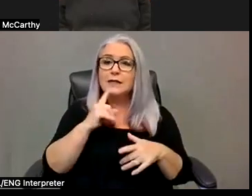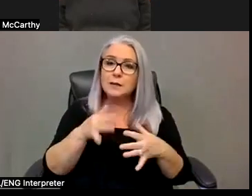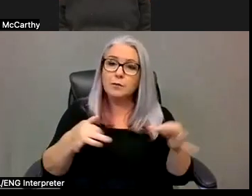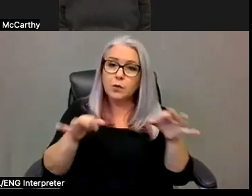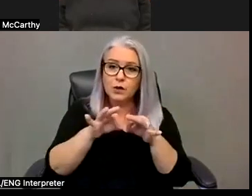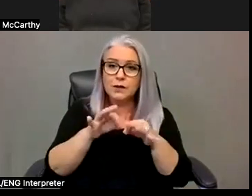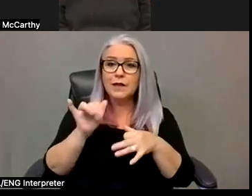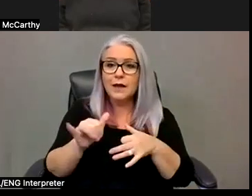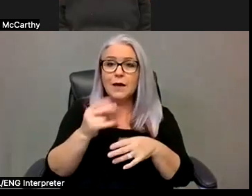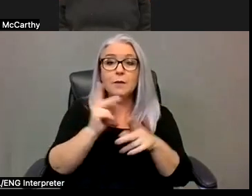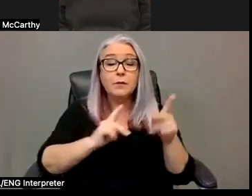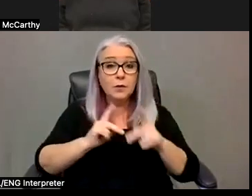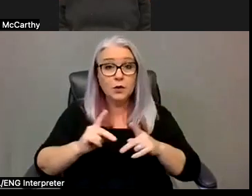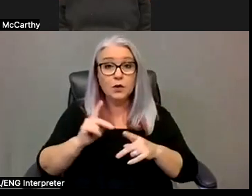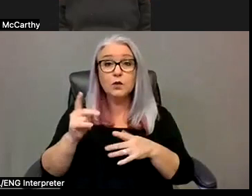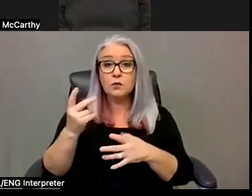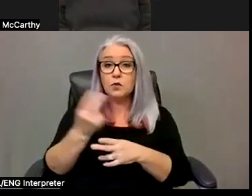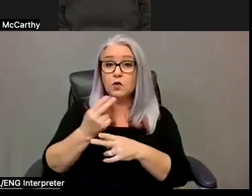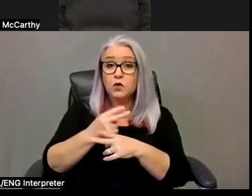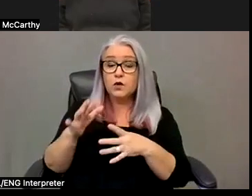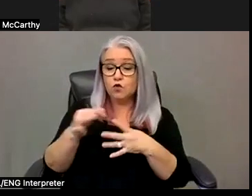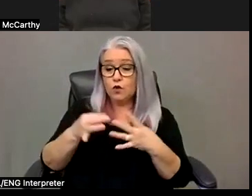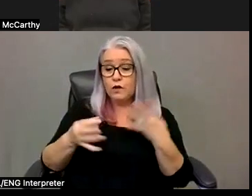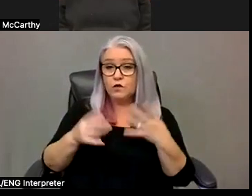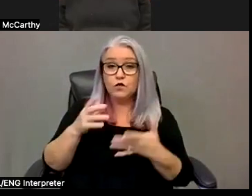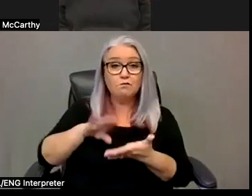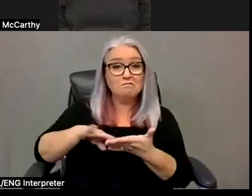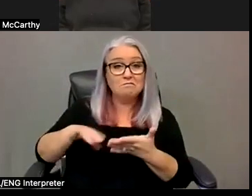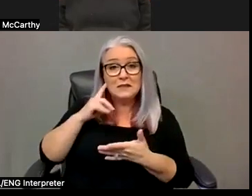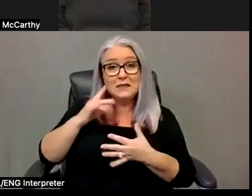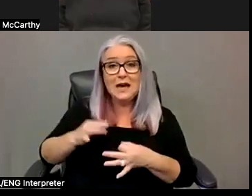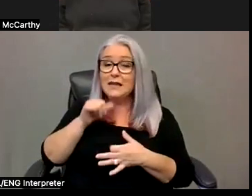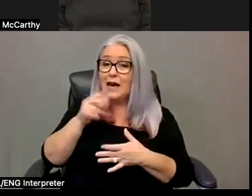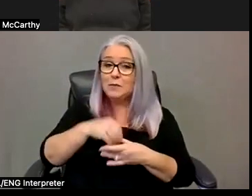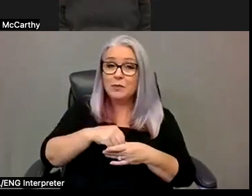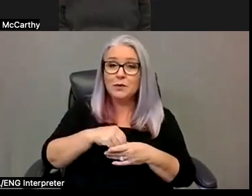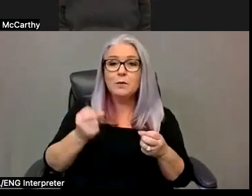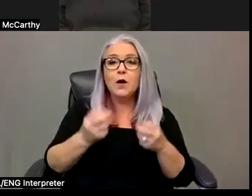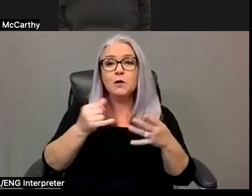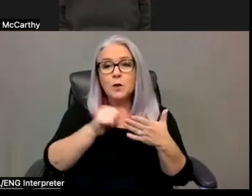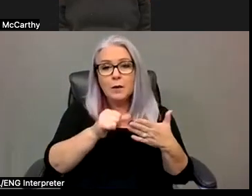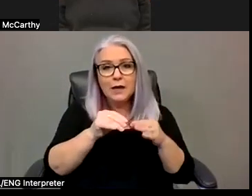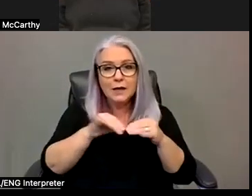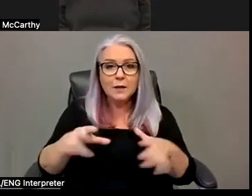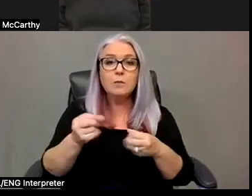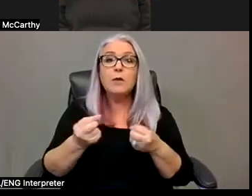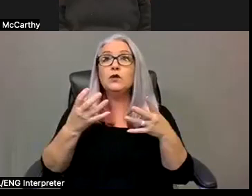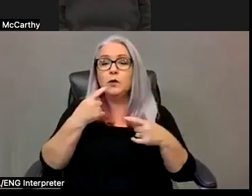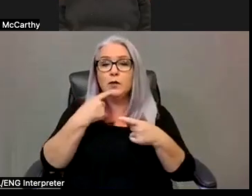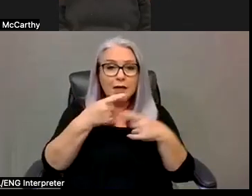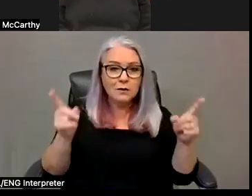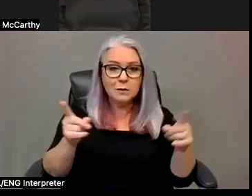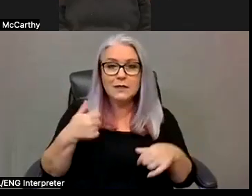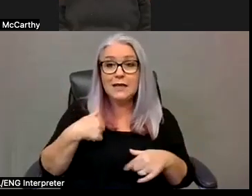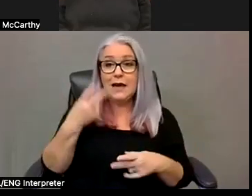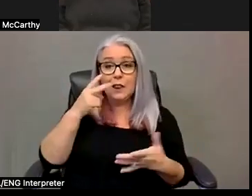people use their choice of opting out if that is something they choose. There are multiple mailings, multiple announcements, and I look at my